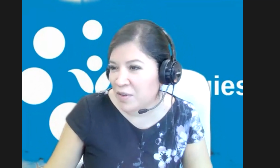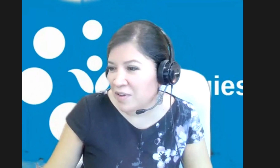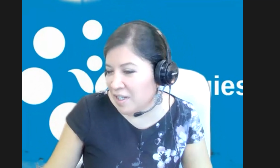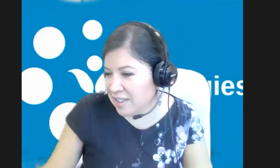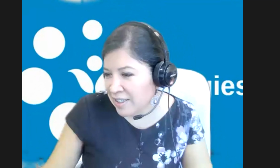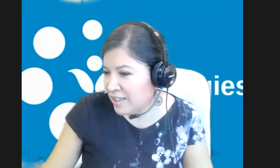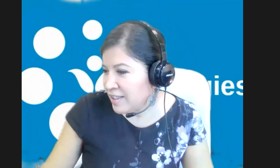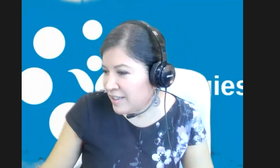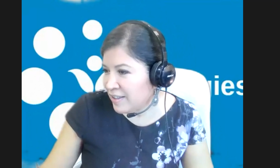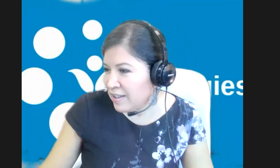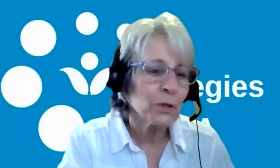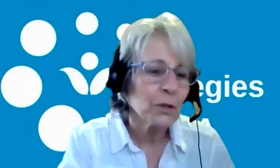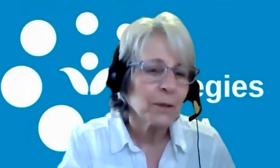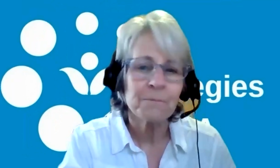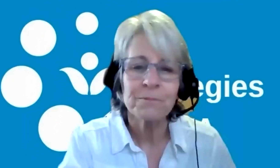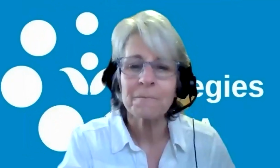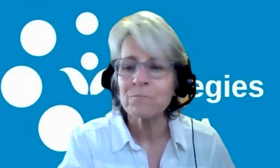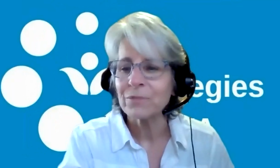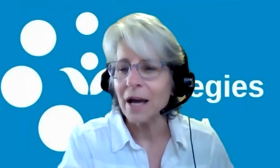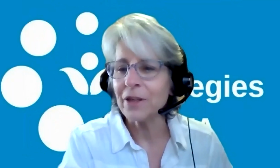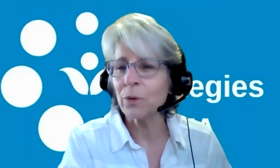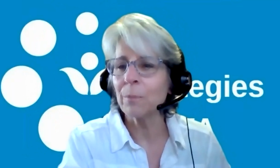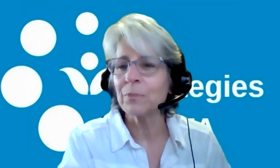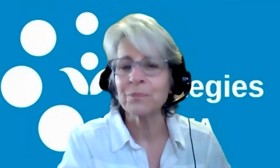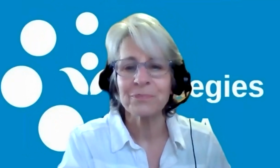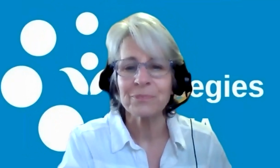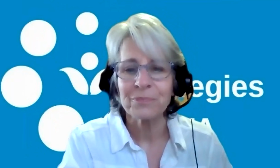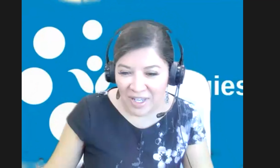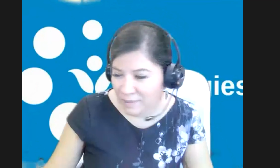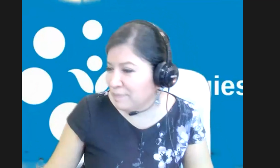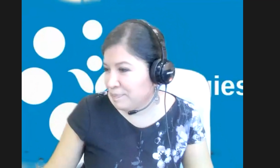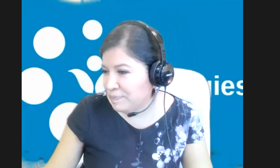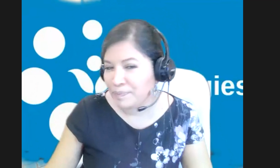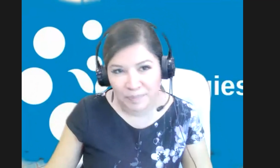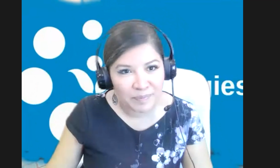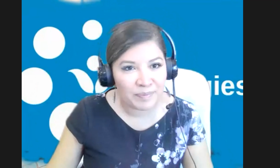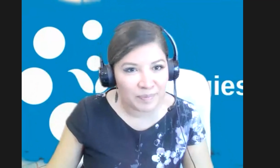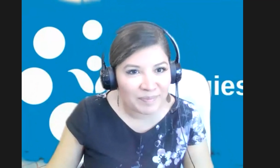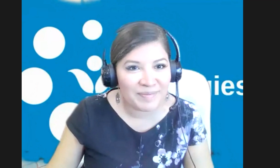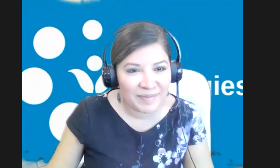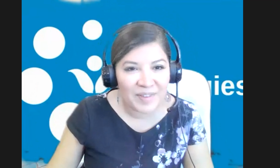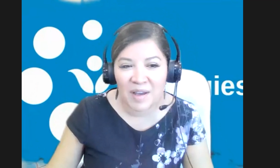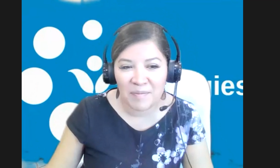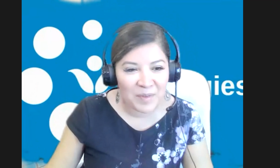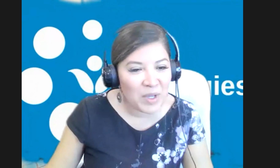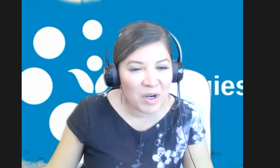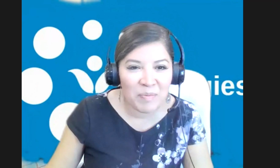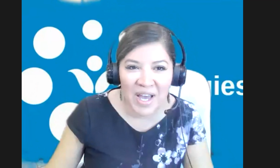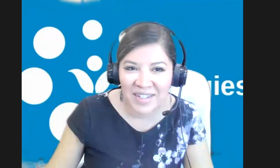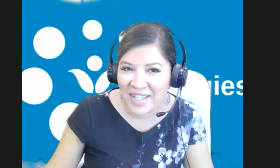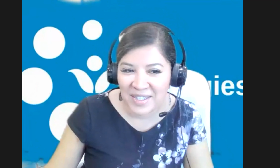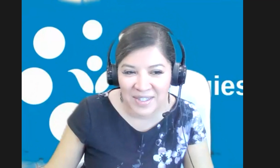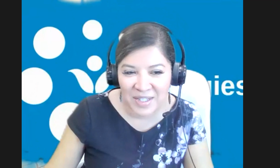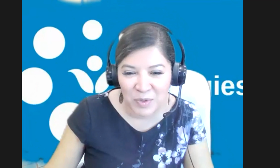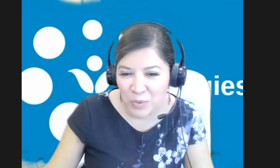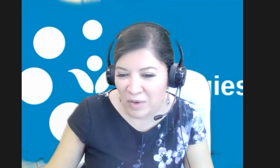this afternoon Yes. working on our prevention plan. I think we're back. Yeah, we are